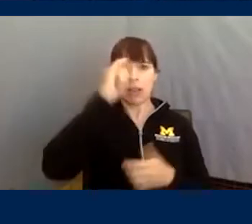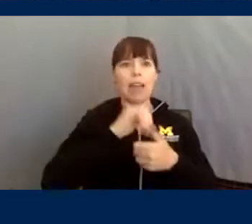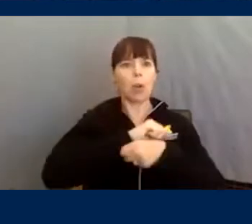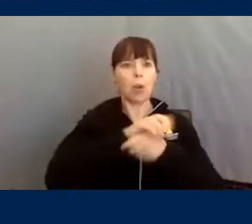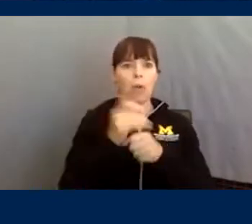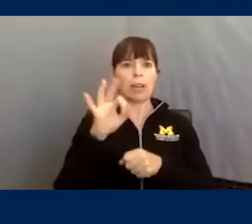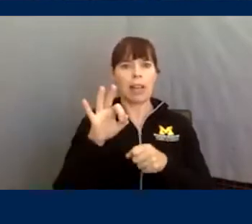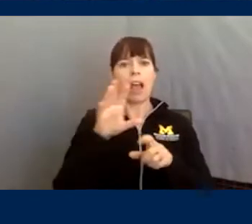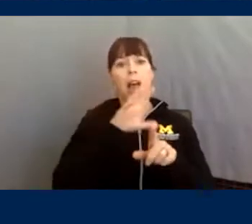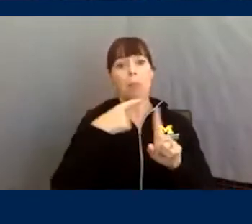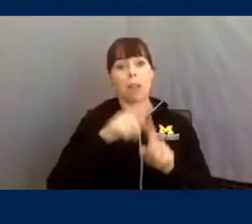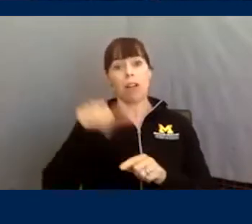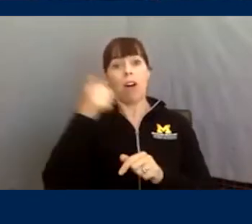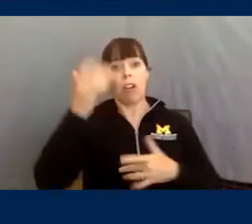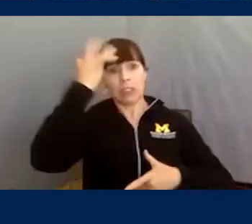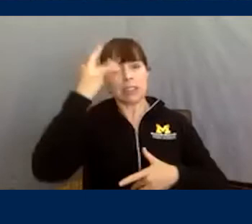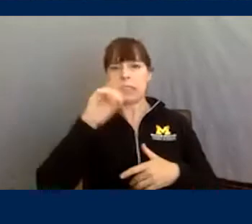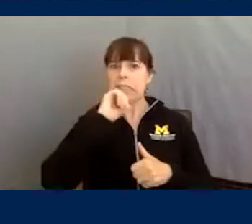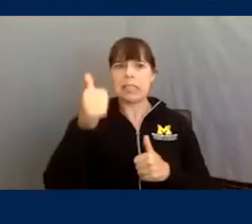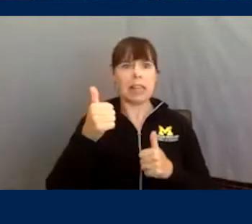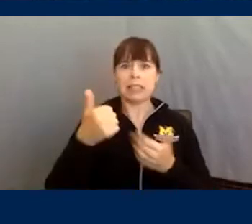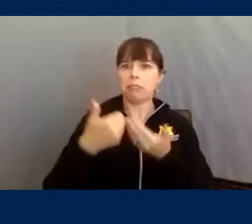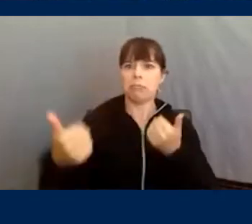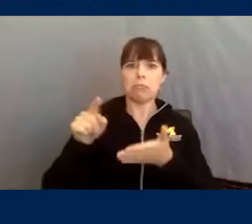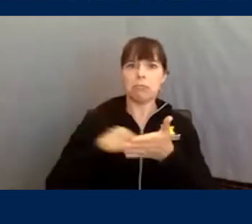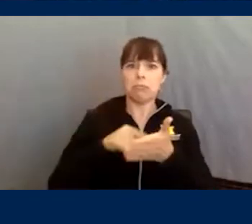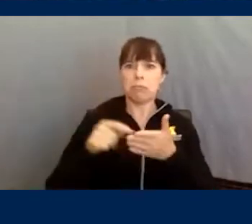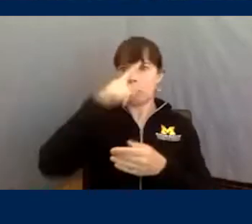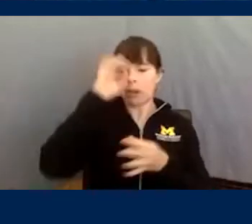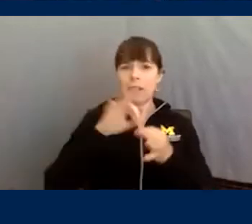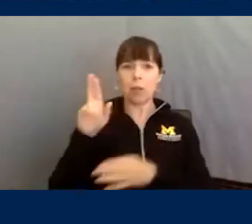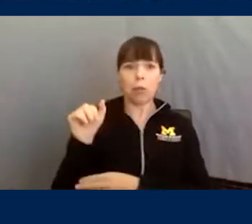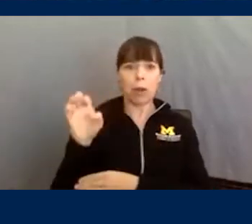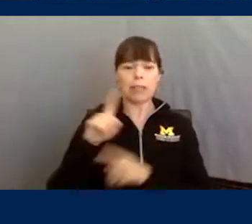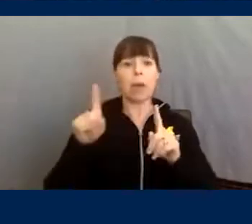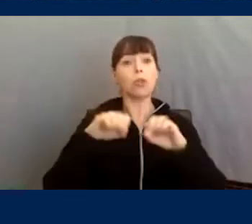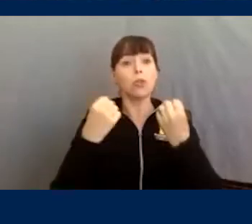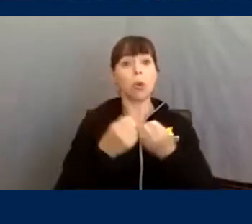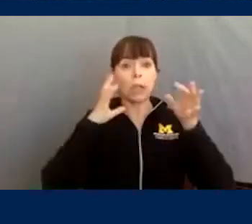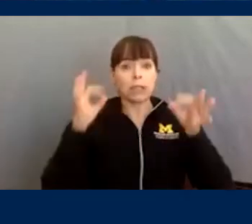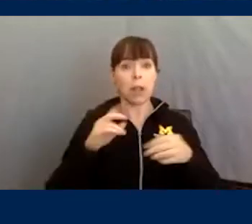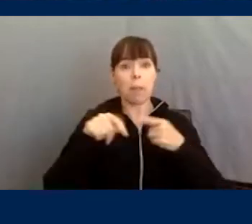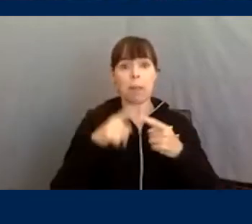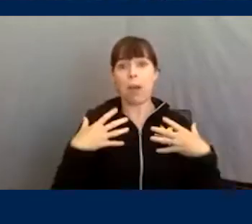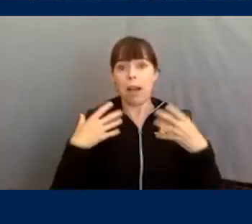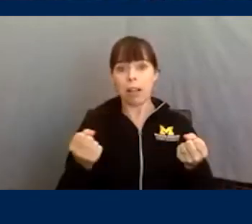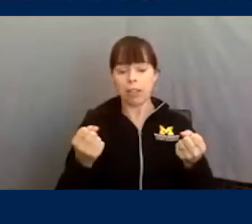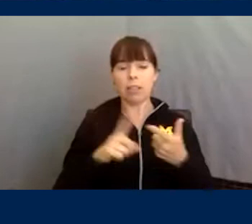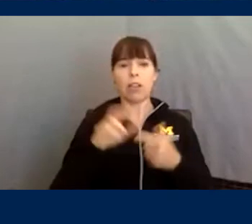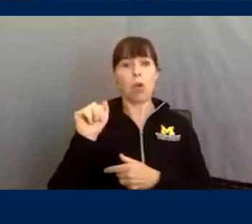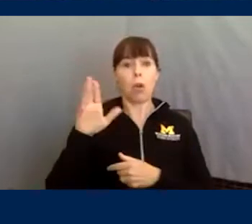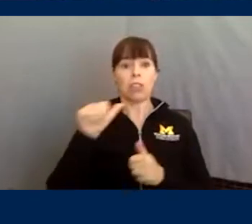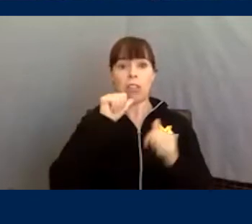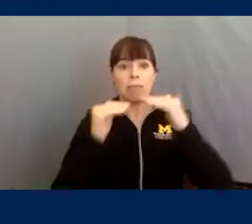other diseases, does not discriminate by race. However, the social determinants of health and the racial